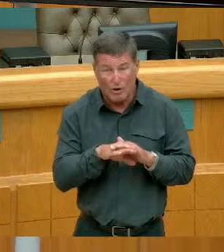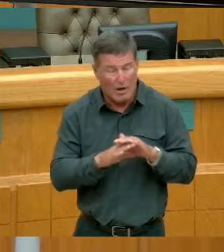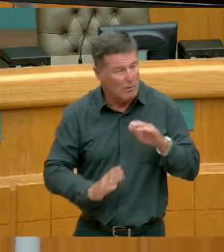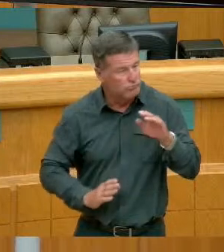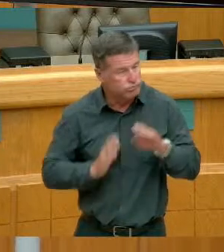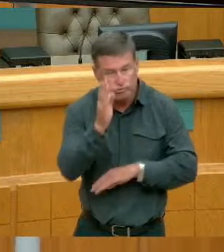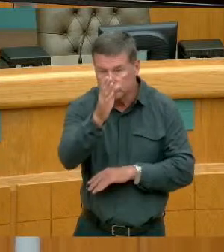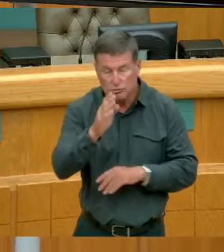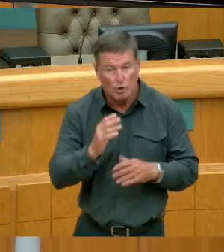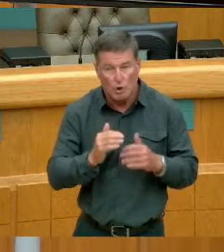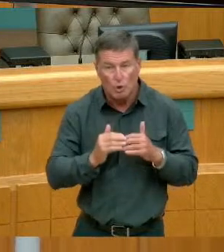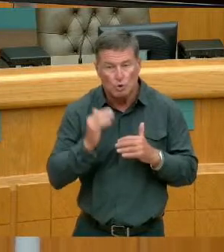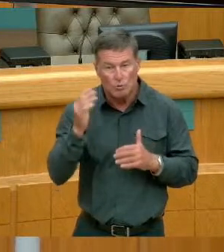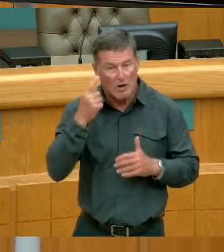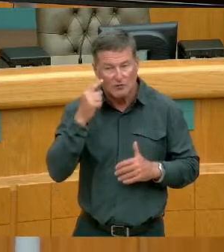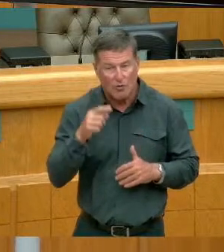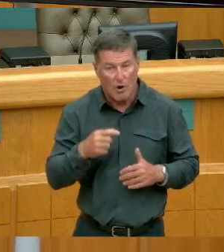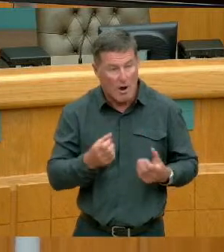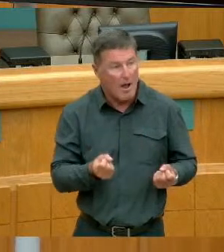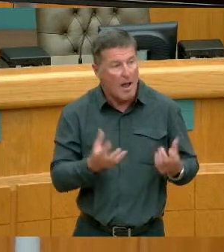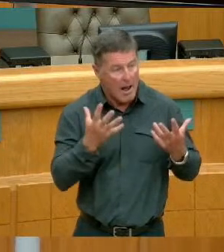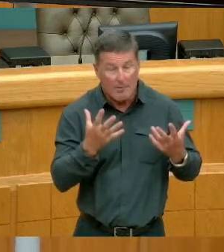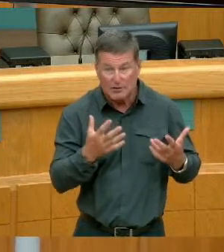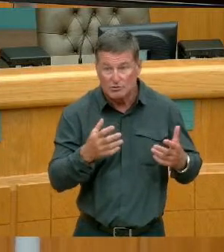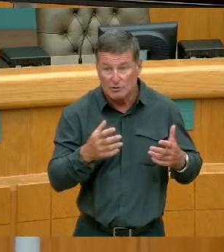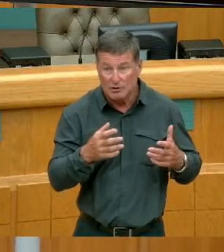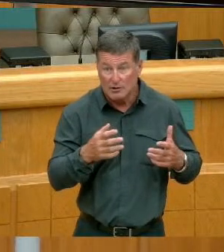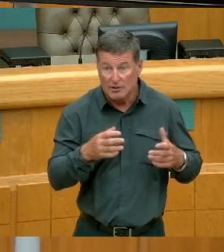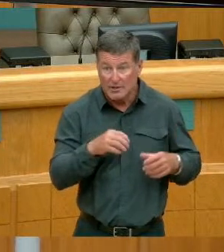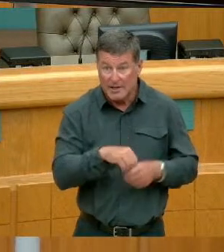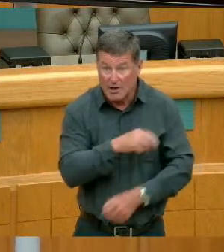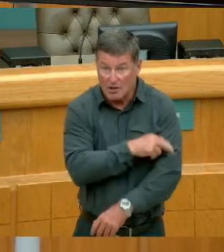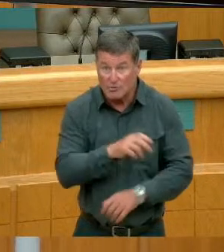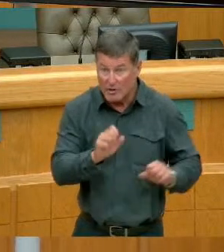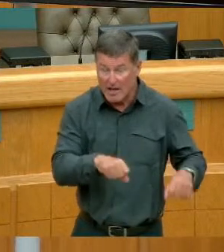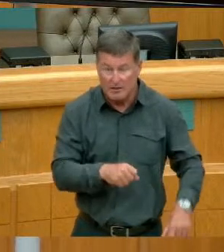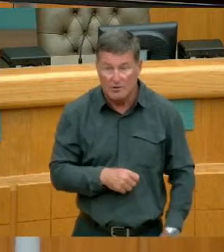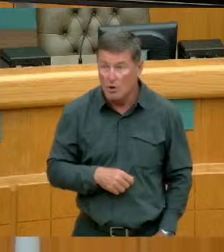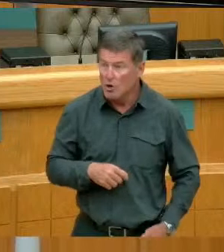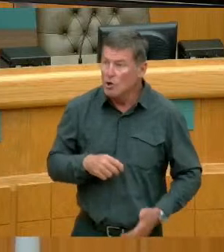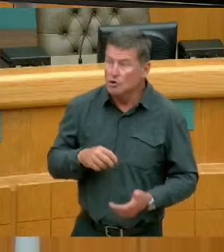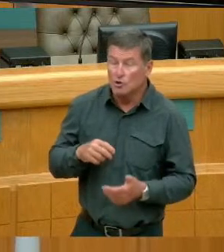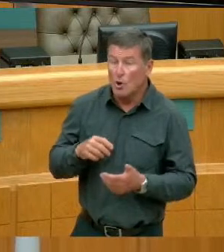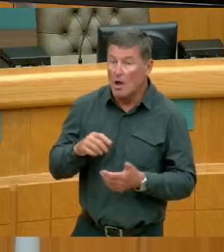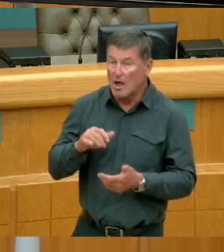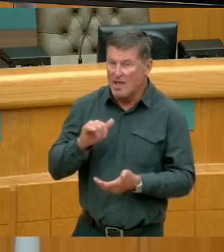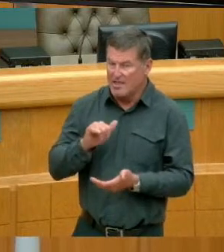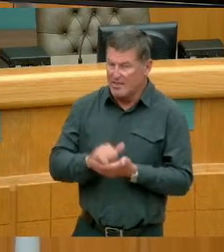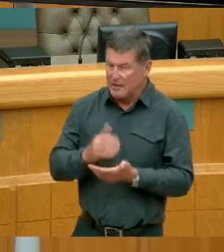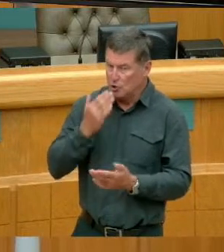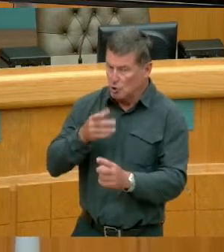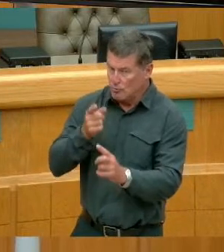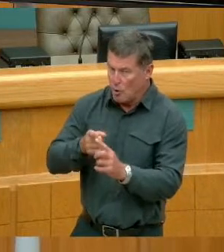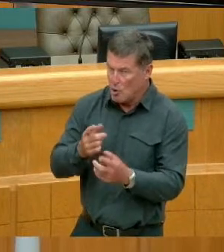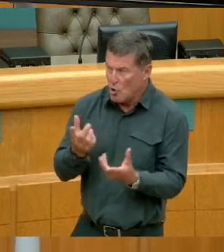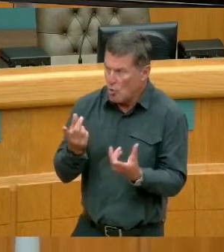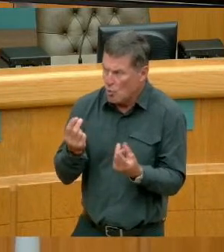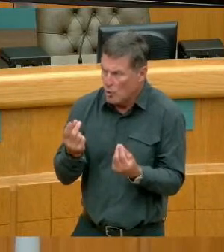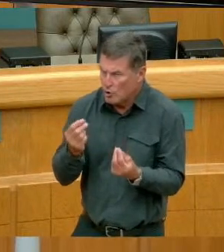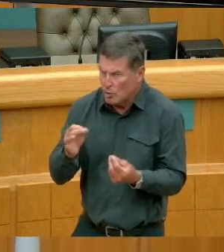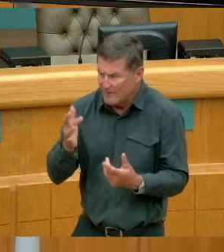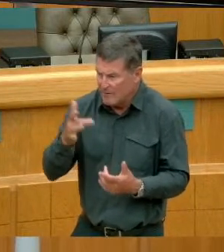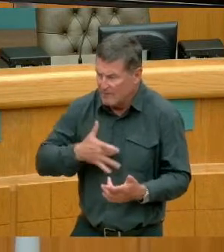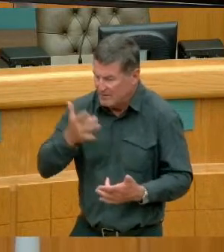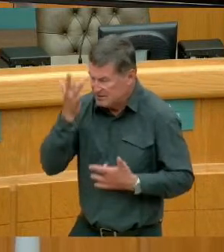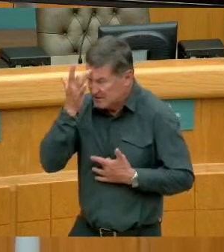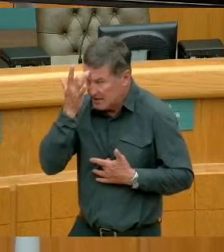And Annette's going to talk to us about that as well, what you do if you think you might have the virus or if you feel sick, because there's varying levels of why you should go to